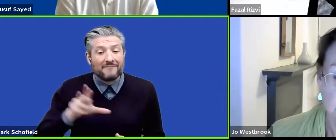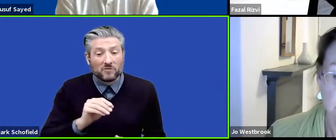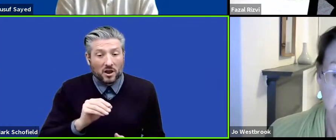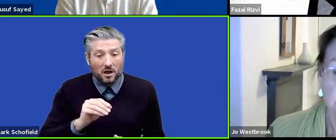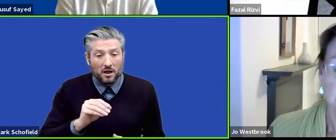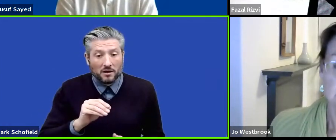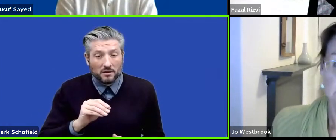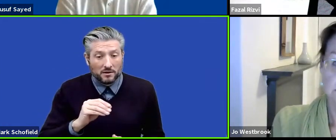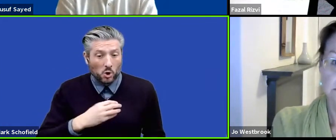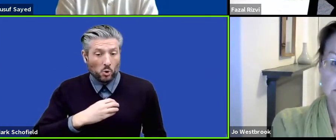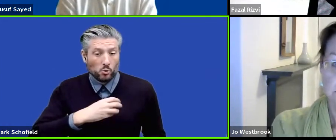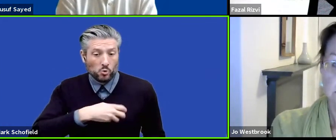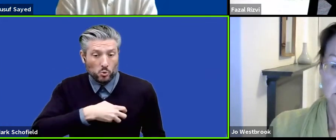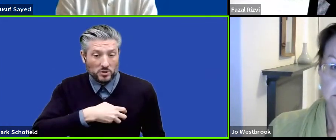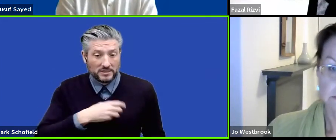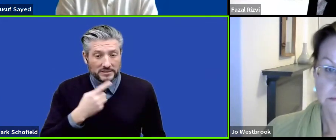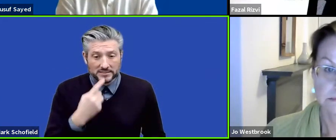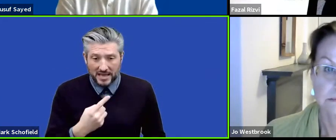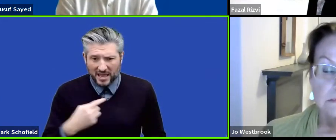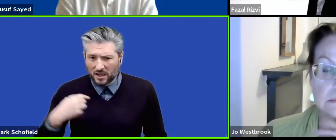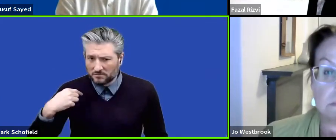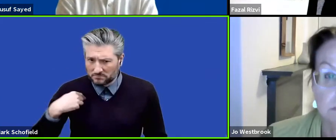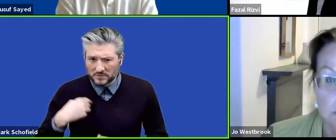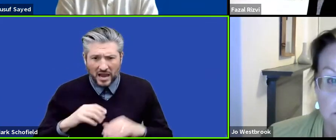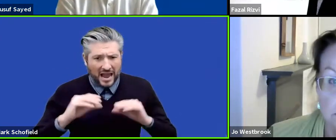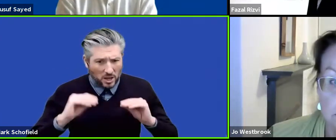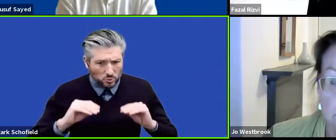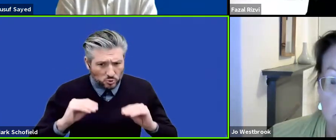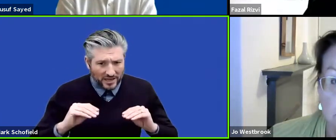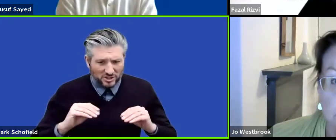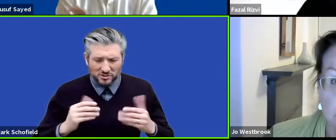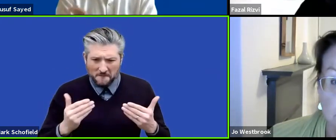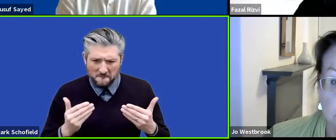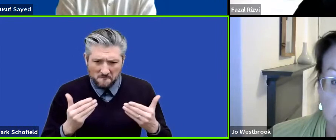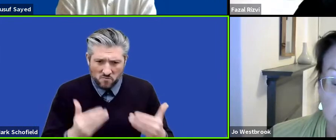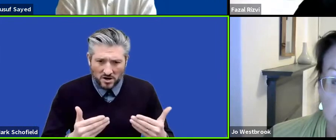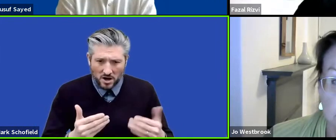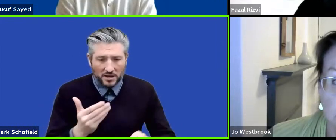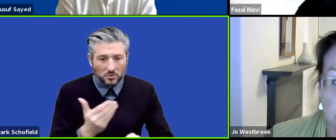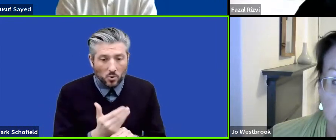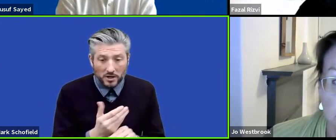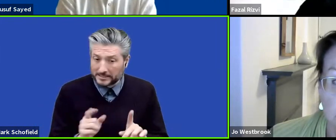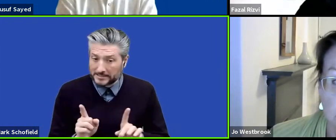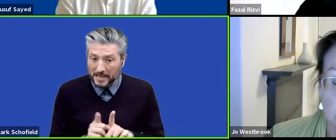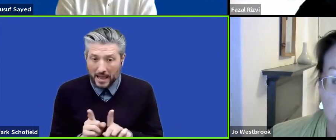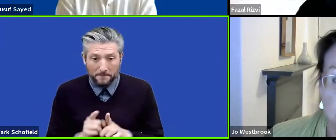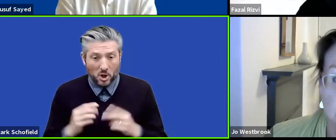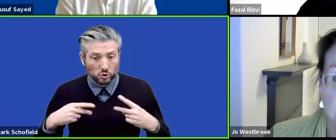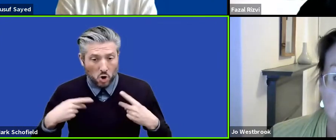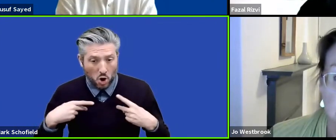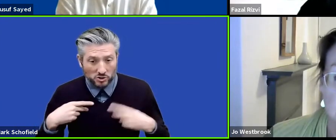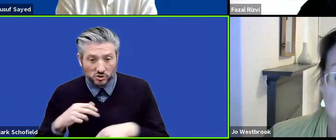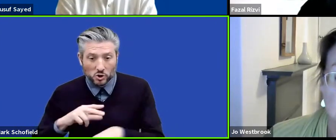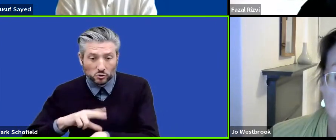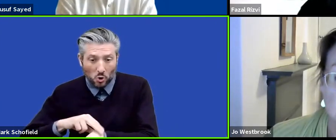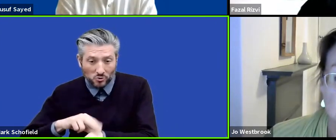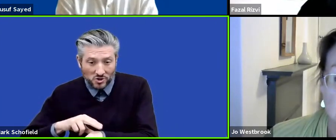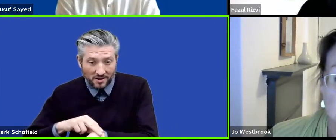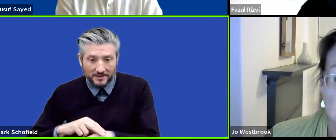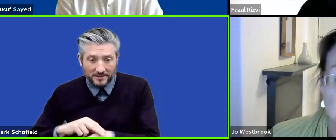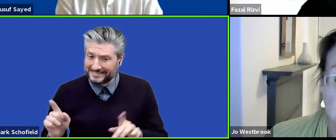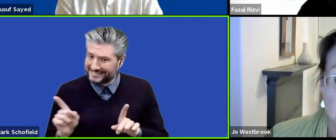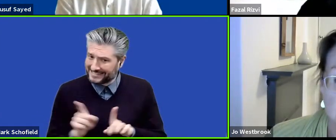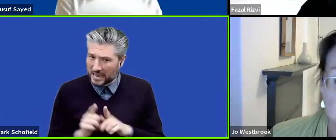much frontline workers as nurses and doctors are, because in a sense, they see the learners daily if schools